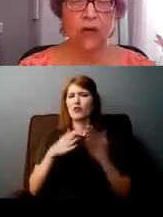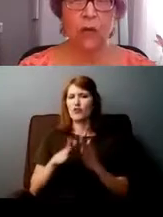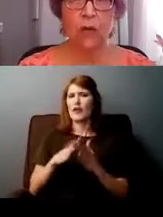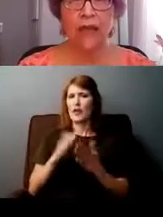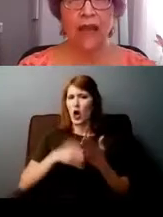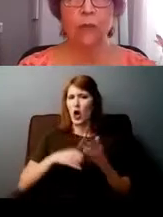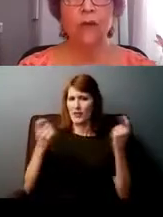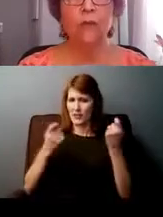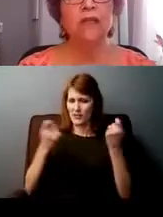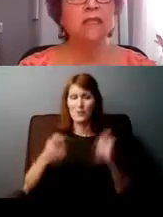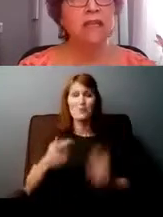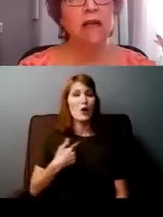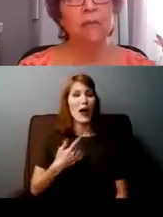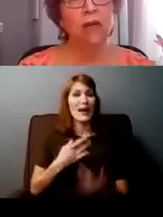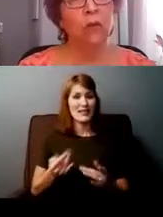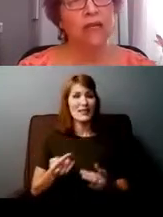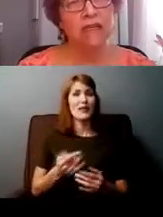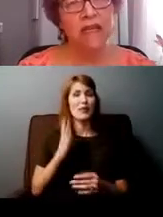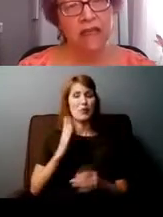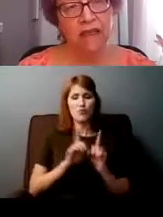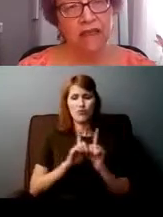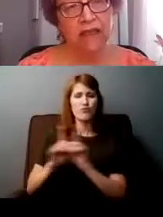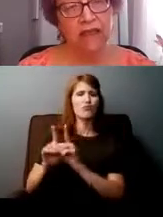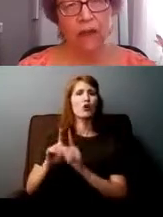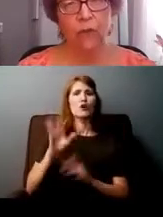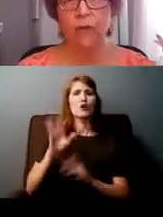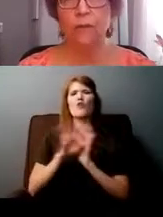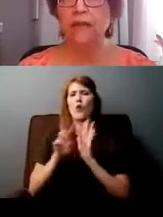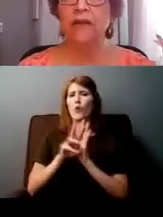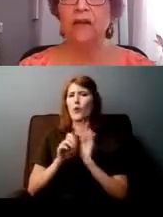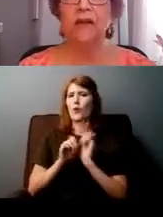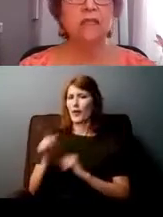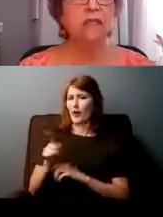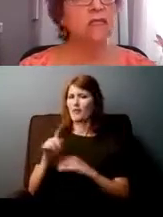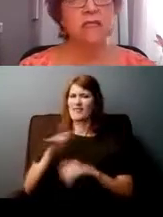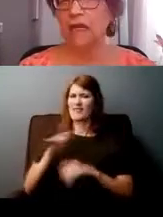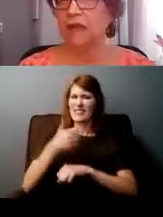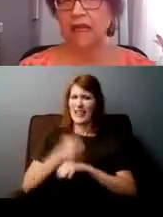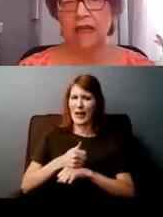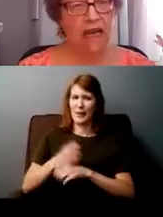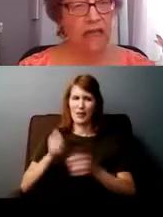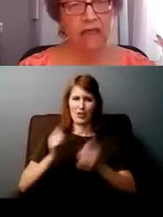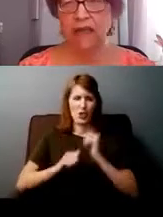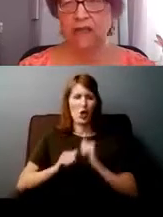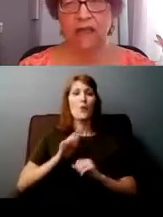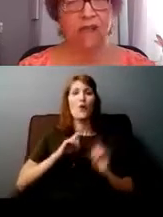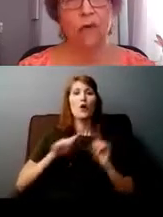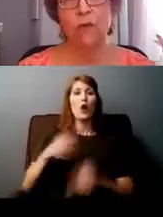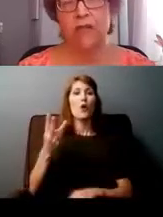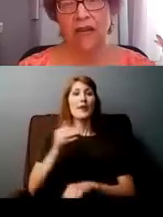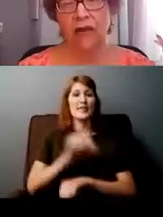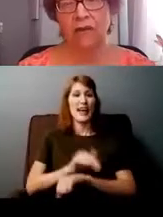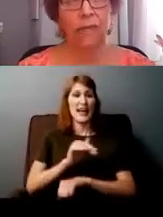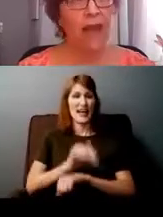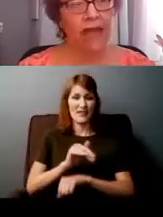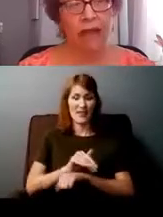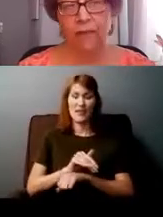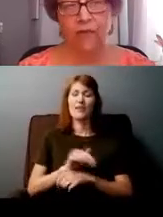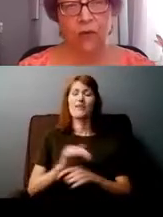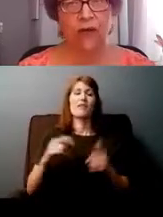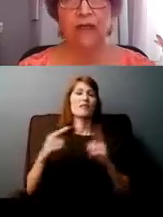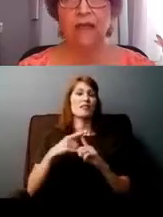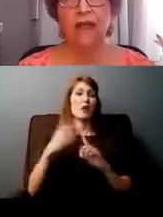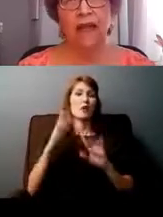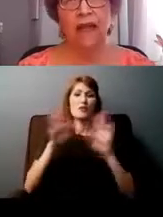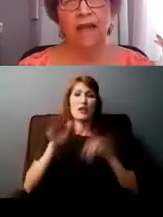that show, and we would set up on a Wednesday evening and we would be there until Sunday night and then close down, pack up